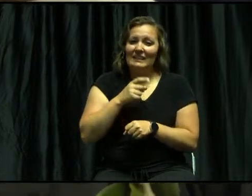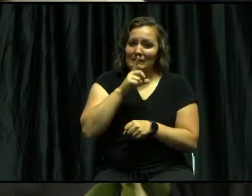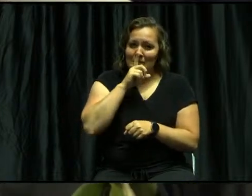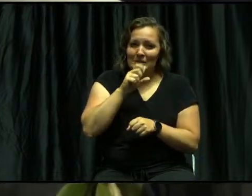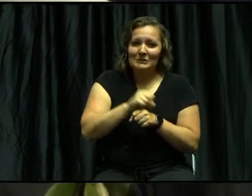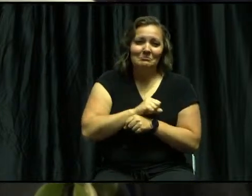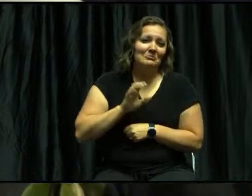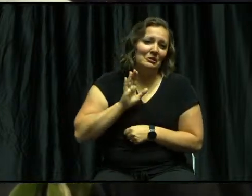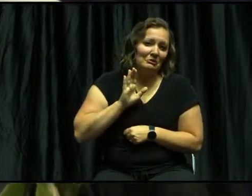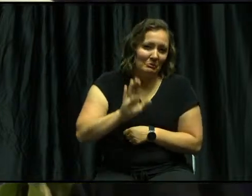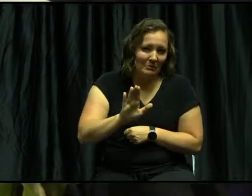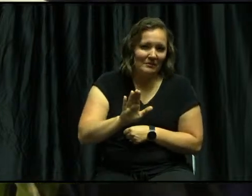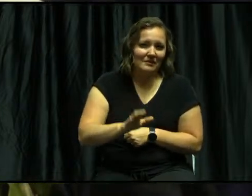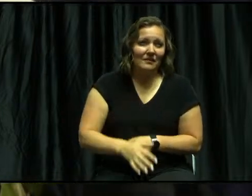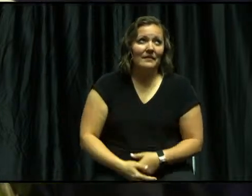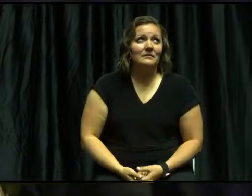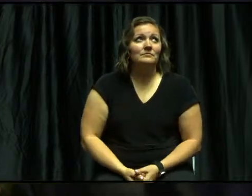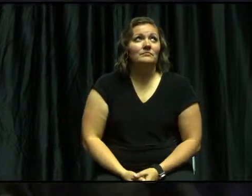yours.